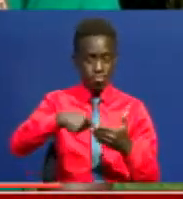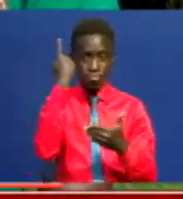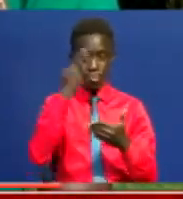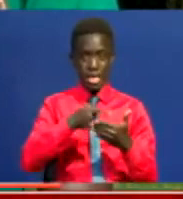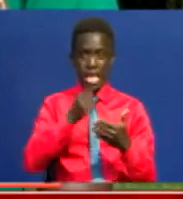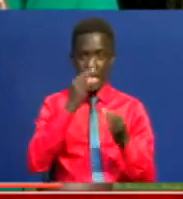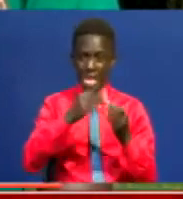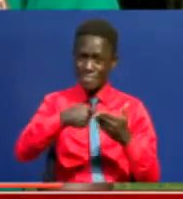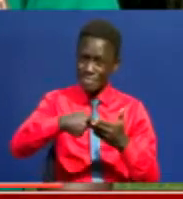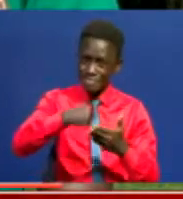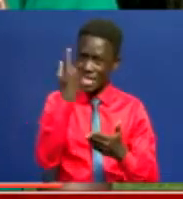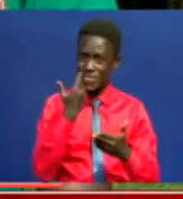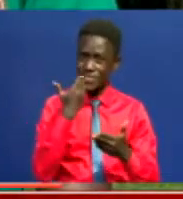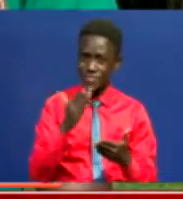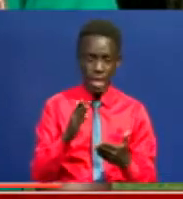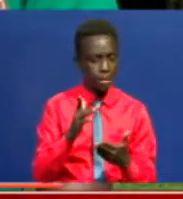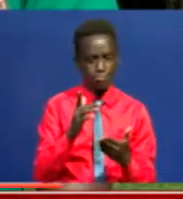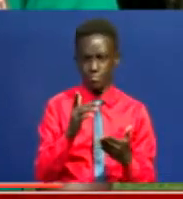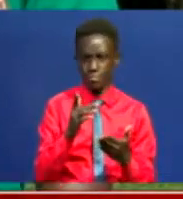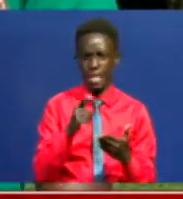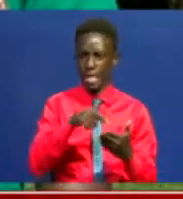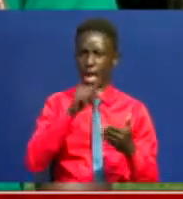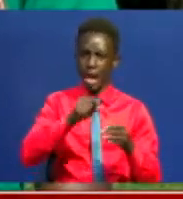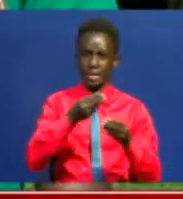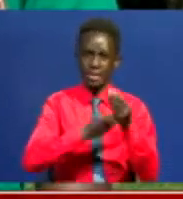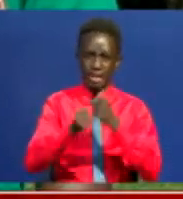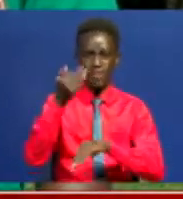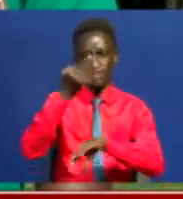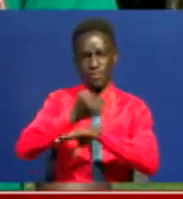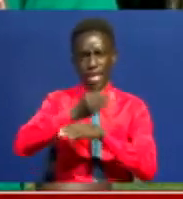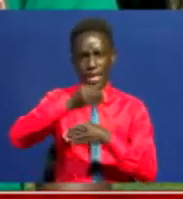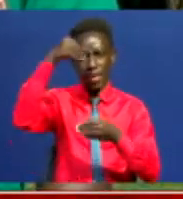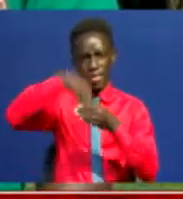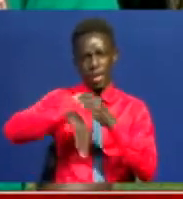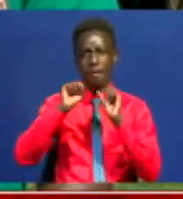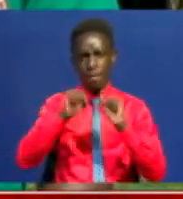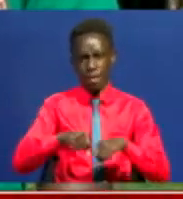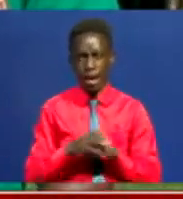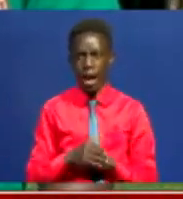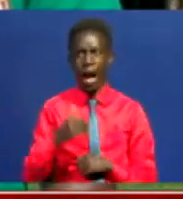removed. There is no assurance of the quality because they could be selling anything. The other ones we had